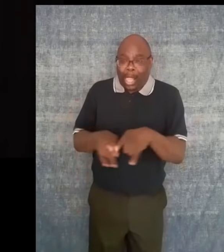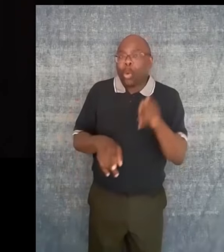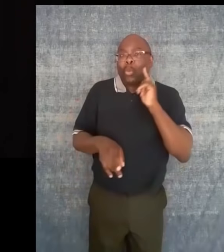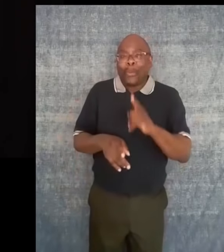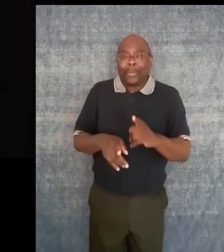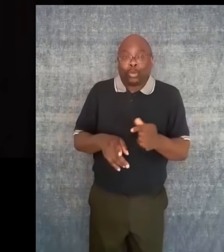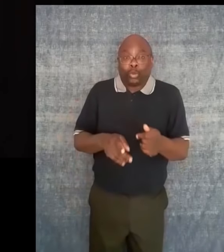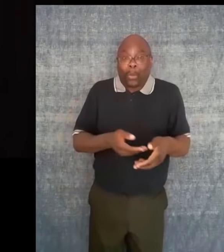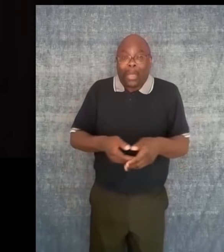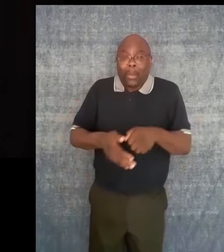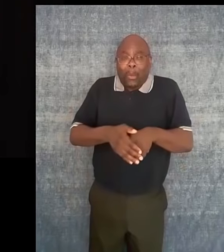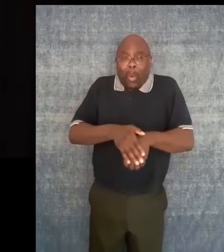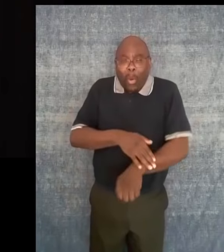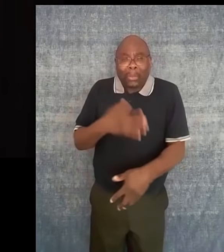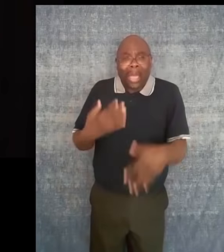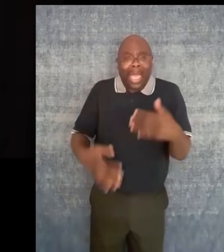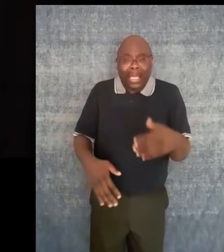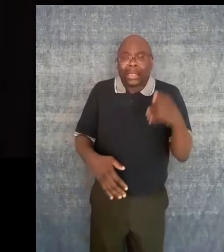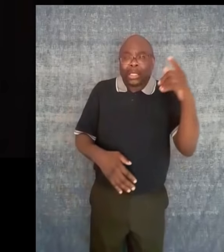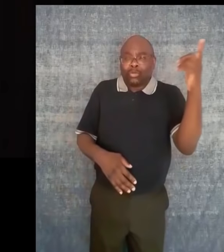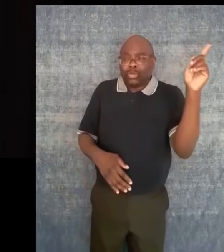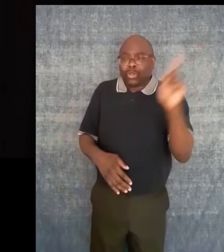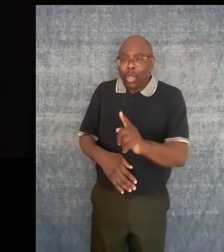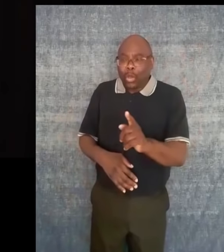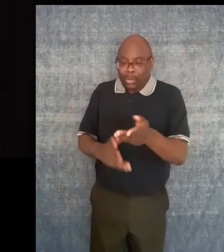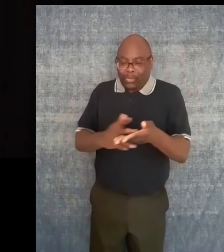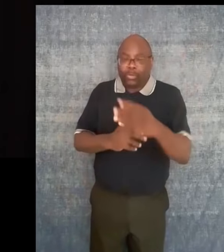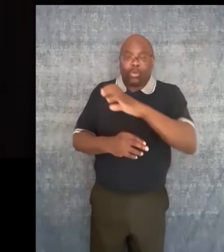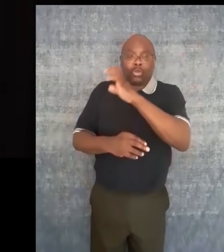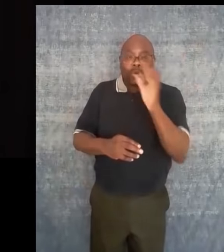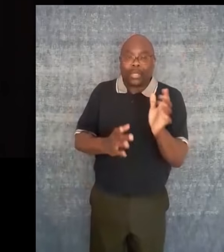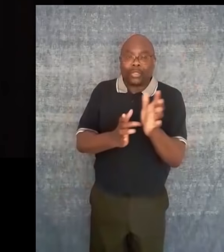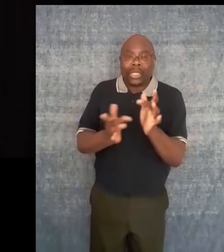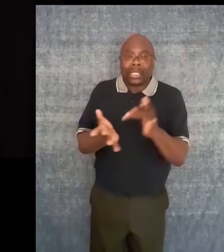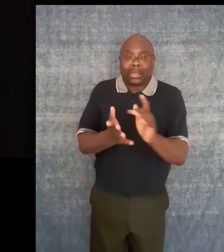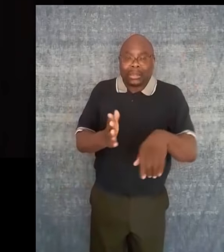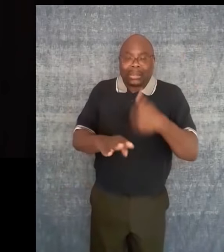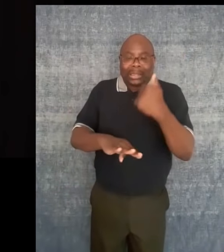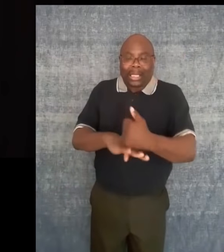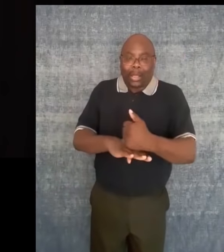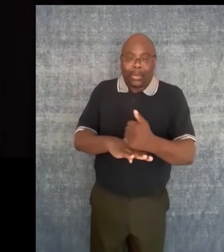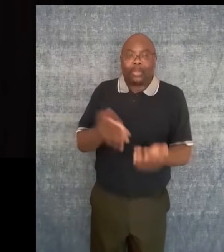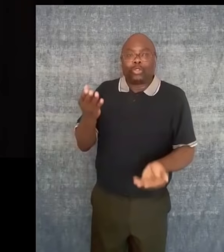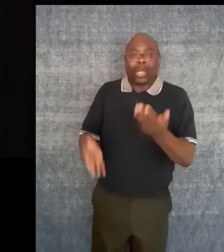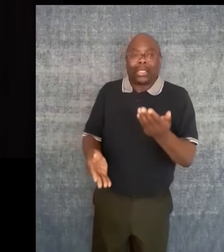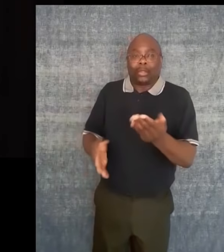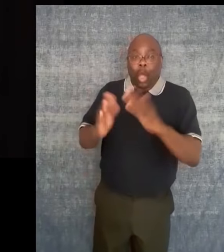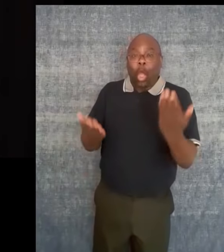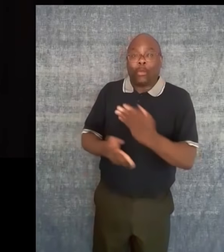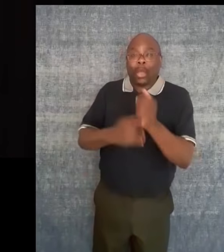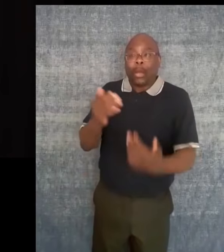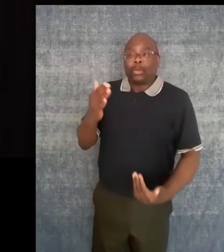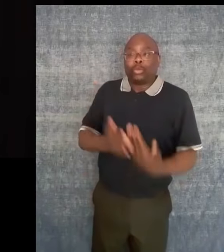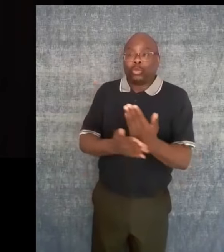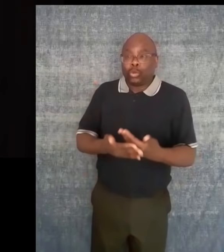childbirth. But the Bible says that God will return in Christ Jesus to bring justice and renewal to the earth.